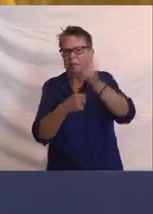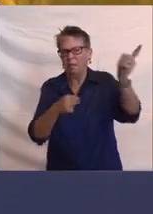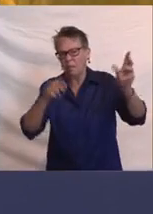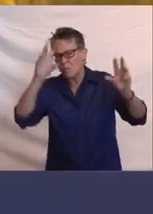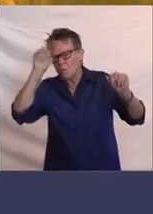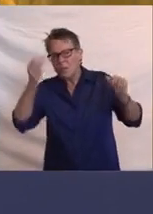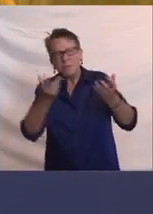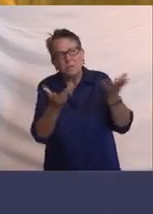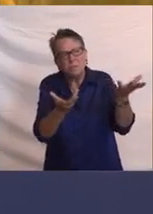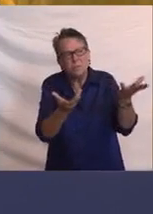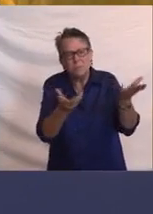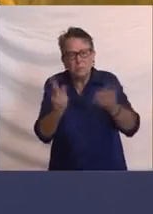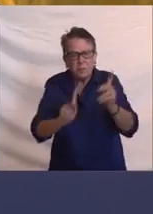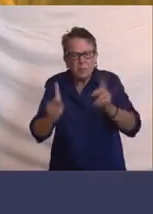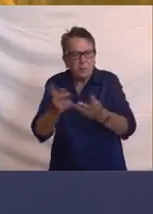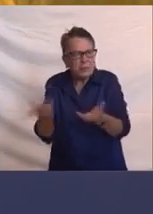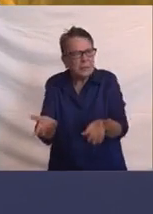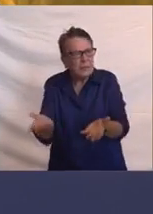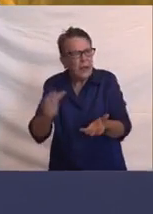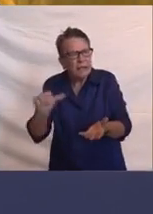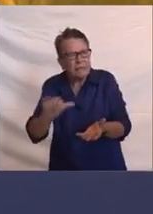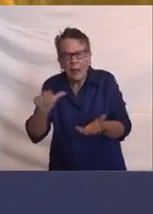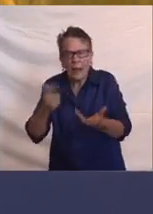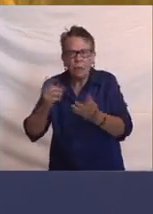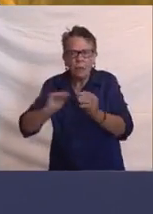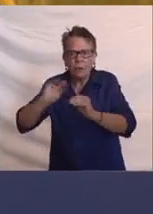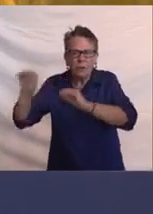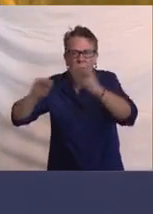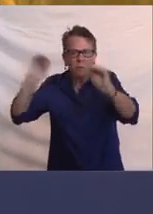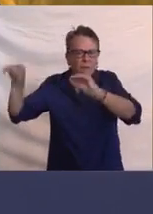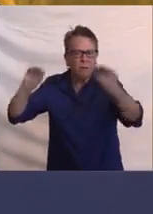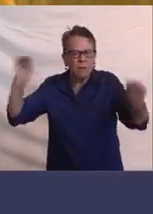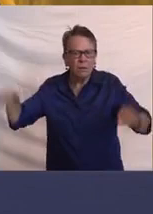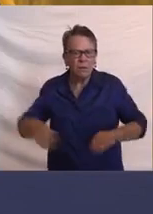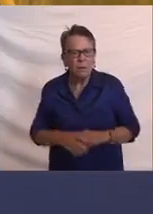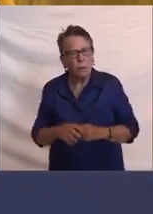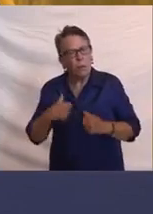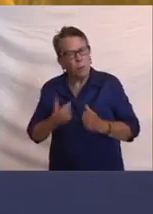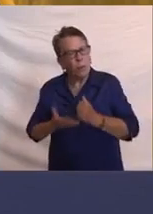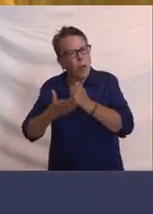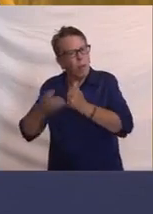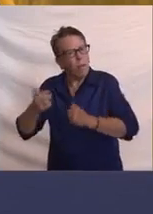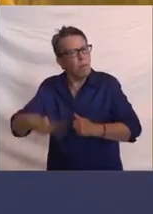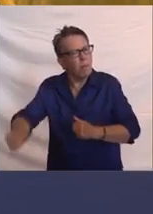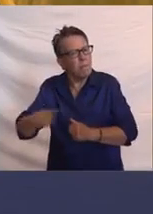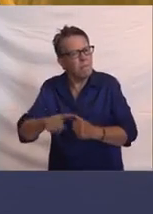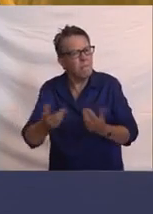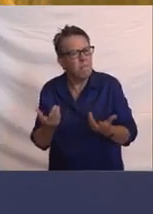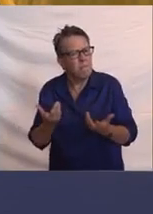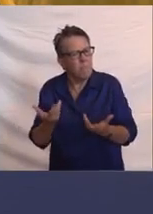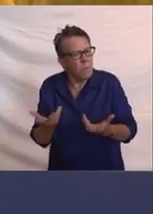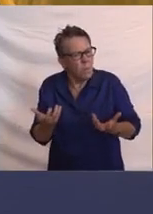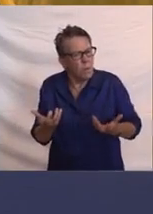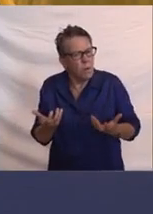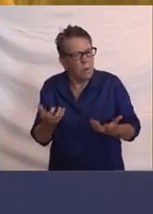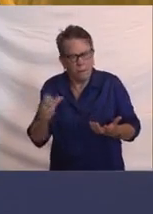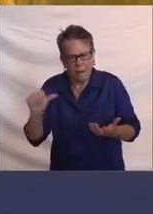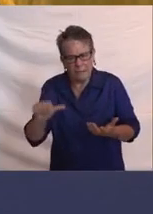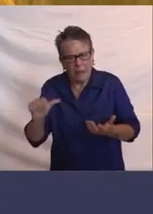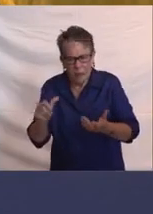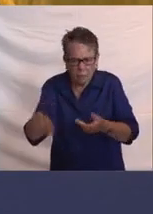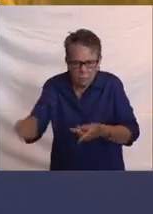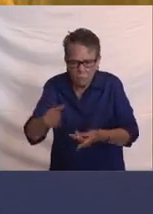and do the right thing by these folks who stood by us. And that's the extent of the update. We get it now. Thank you for that.